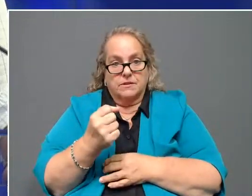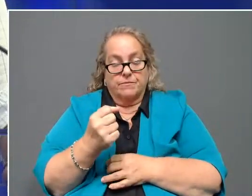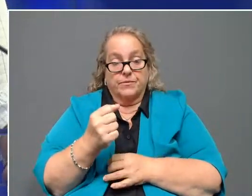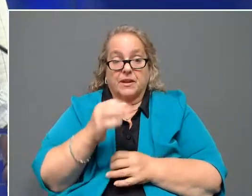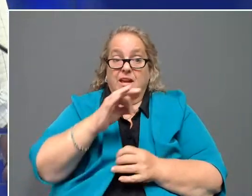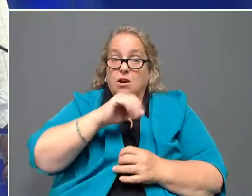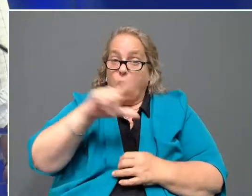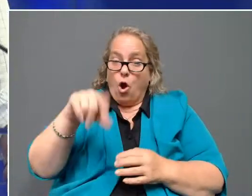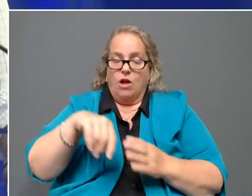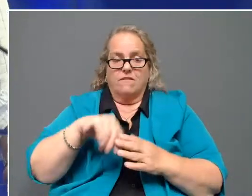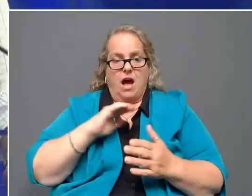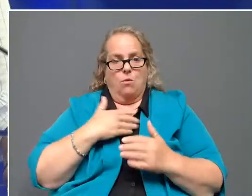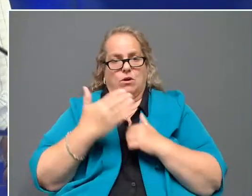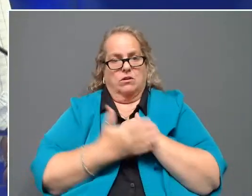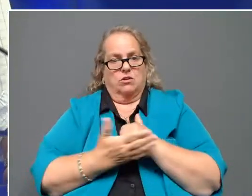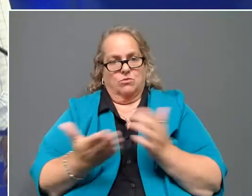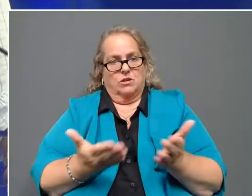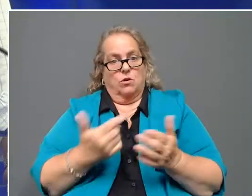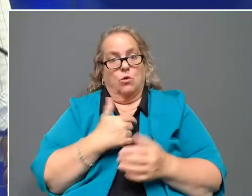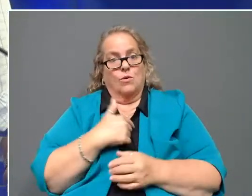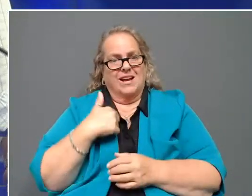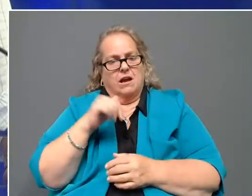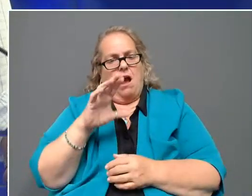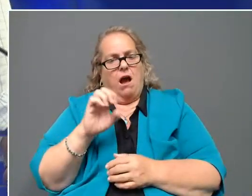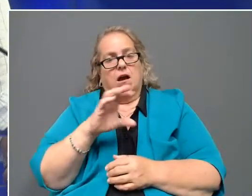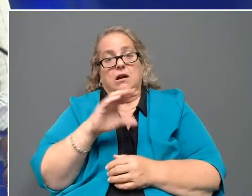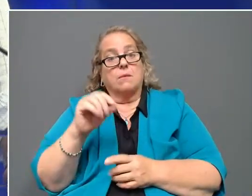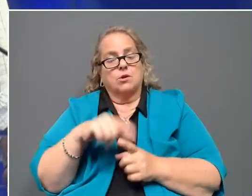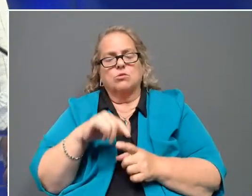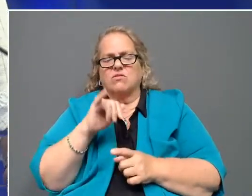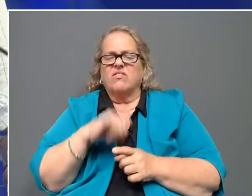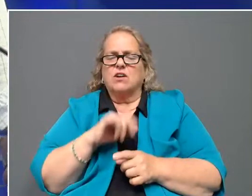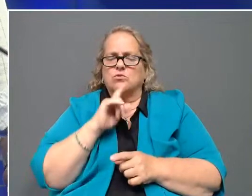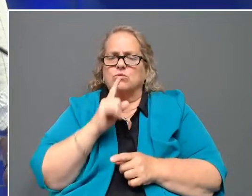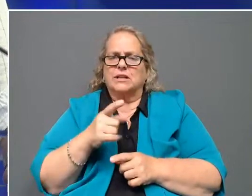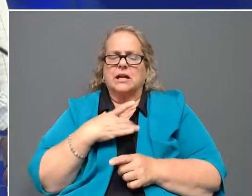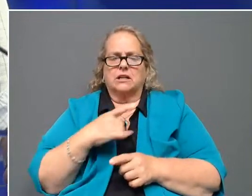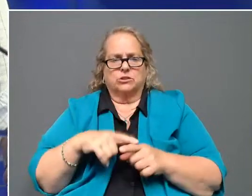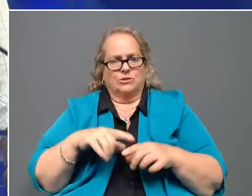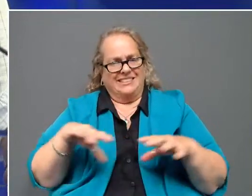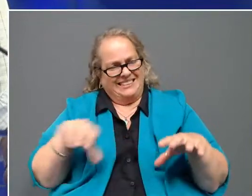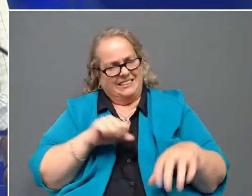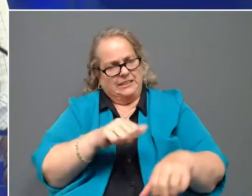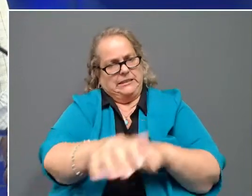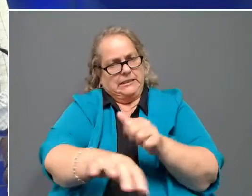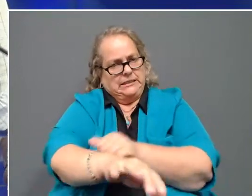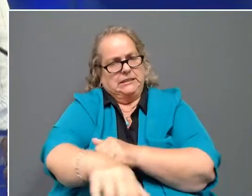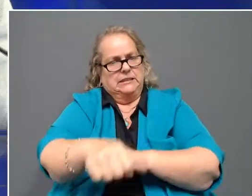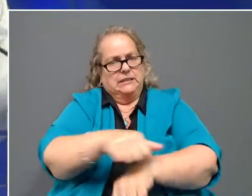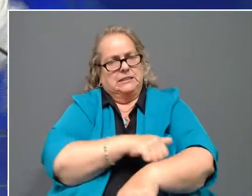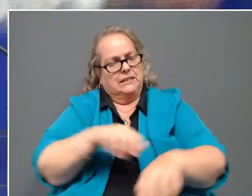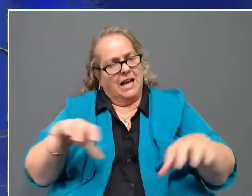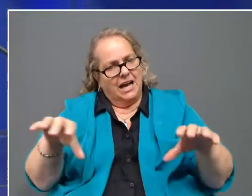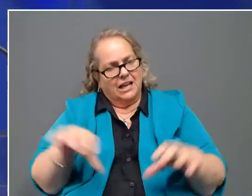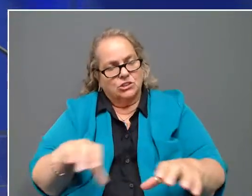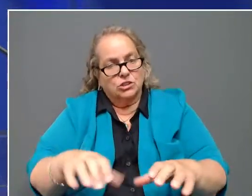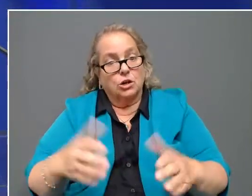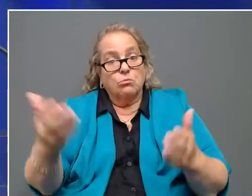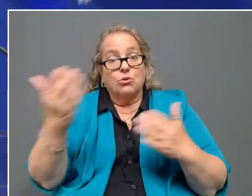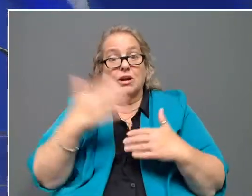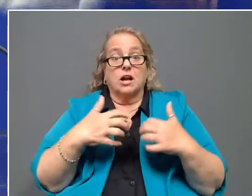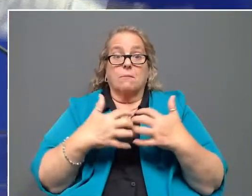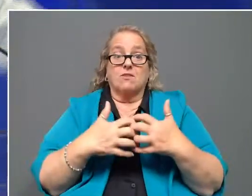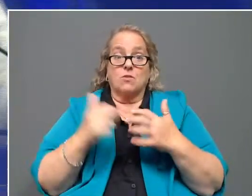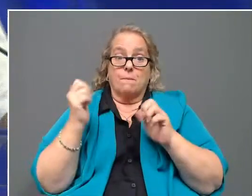are a company that takes action. Bringing manufacturing back to the U.S. is what you see here today with this